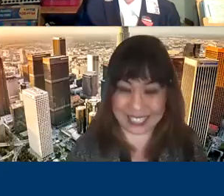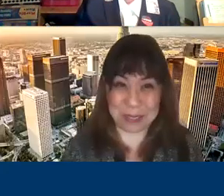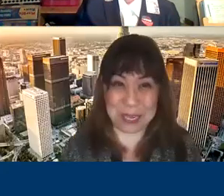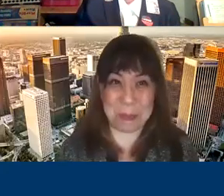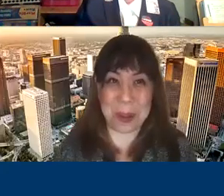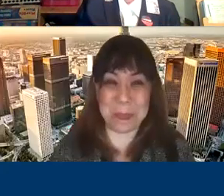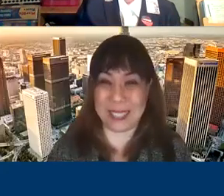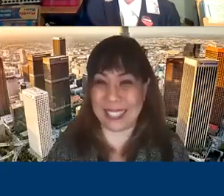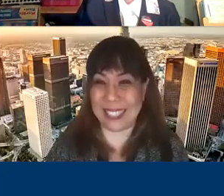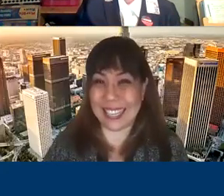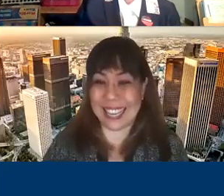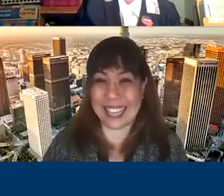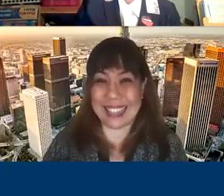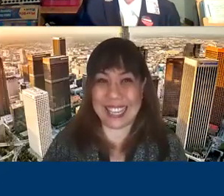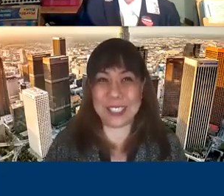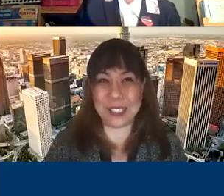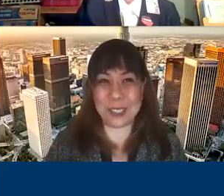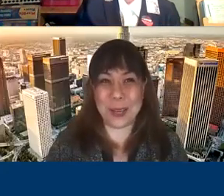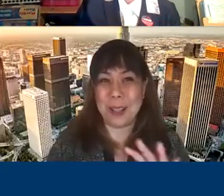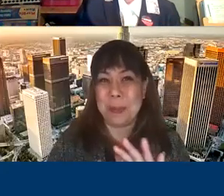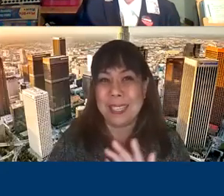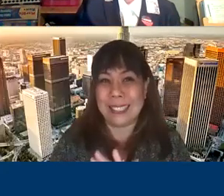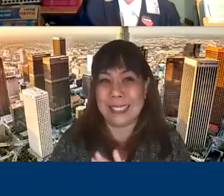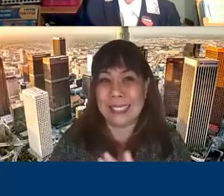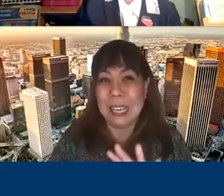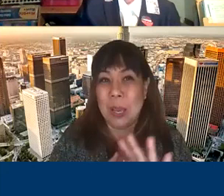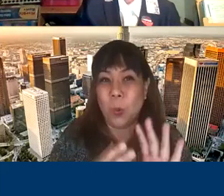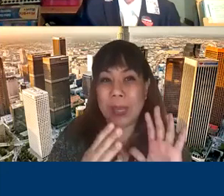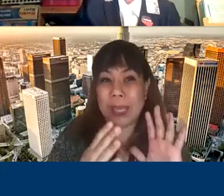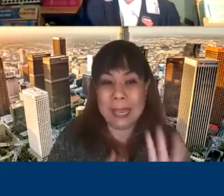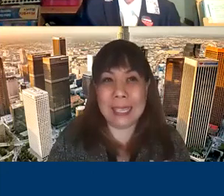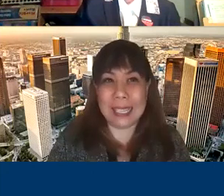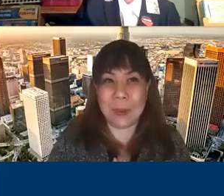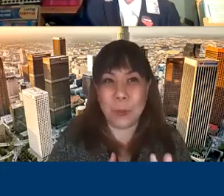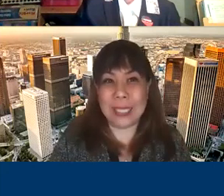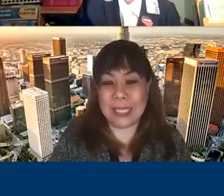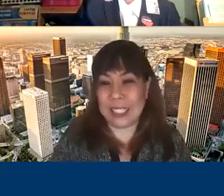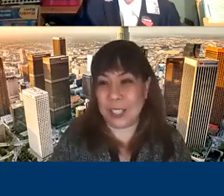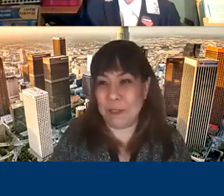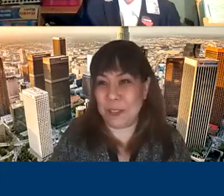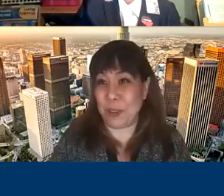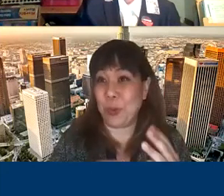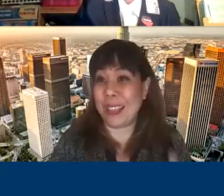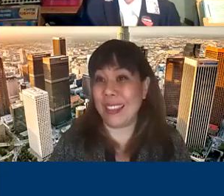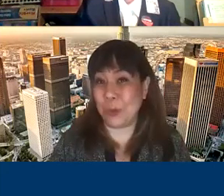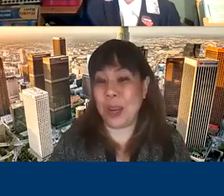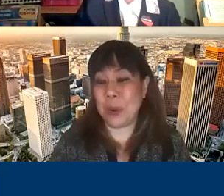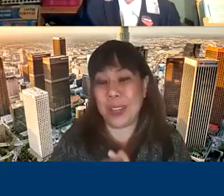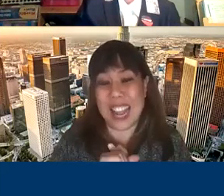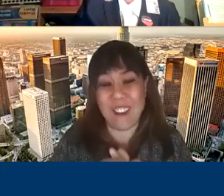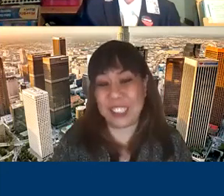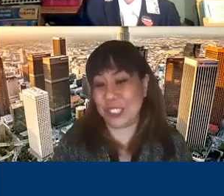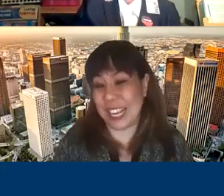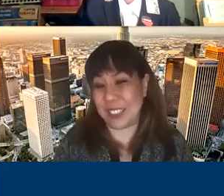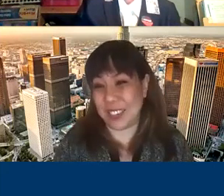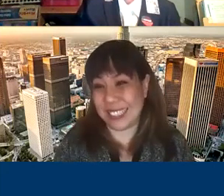transportation, I just wanted to pop in and again, thanks Sohail, because we made a really intentional effort for three things. One, we wanted